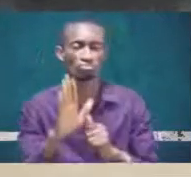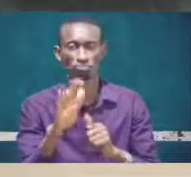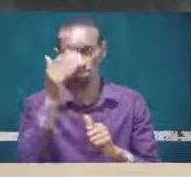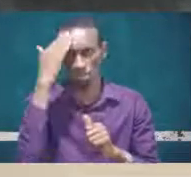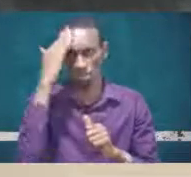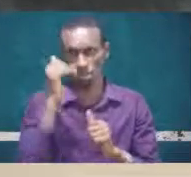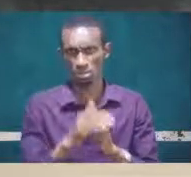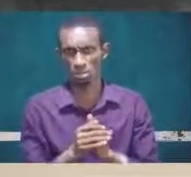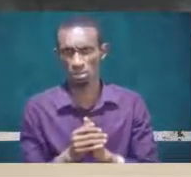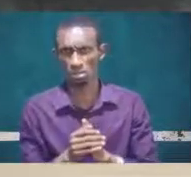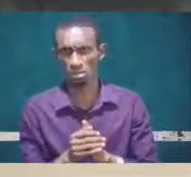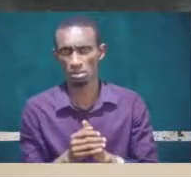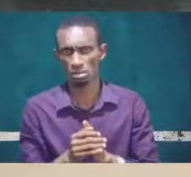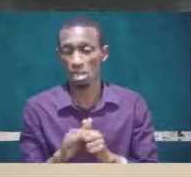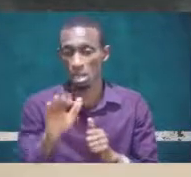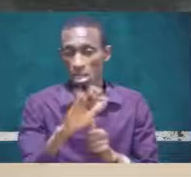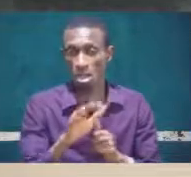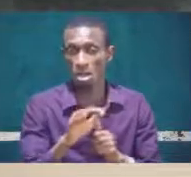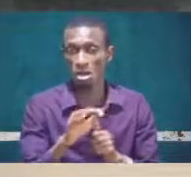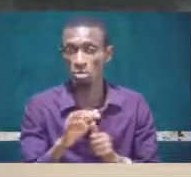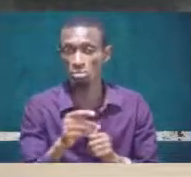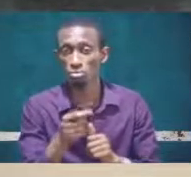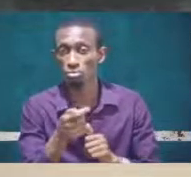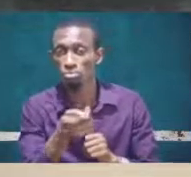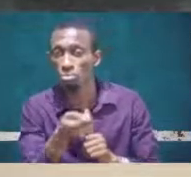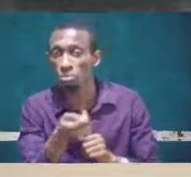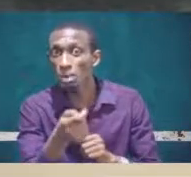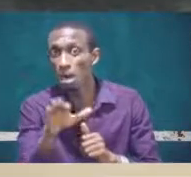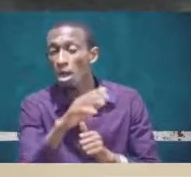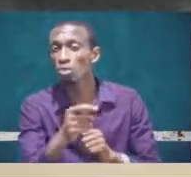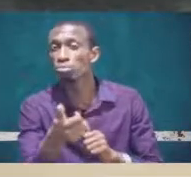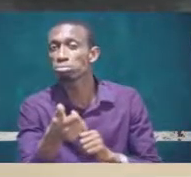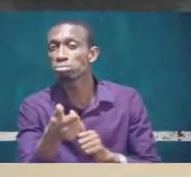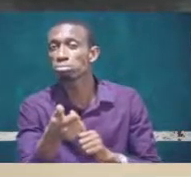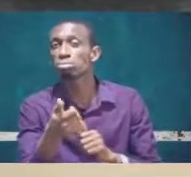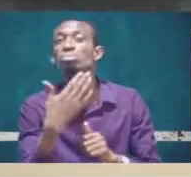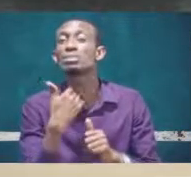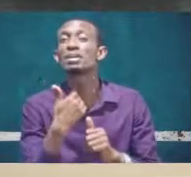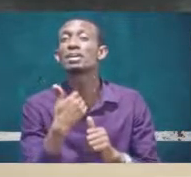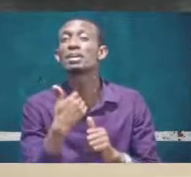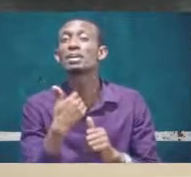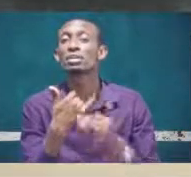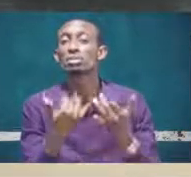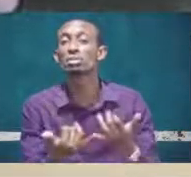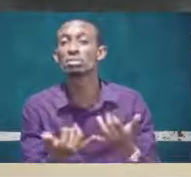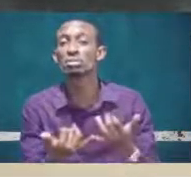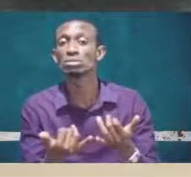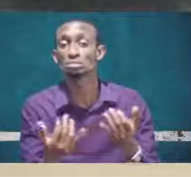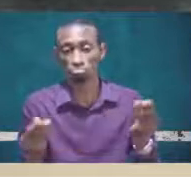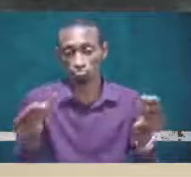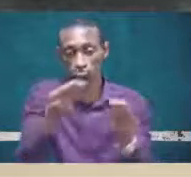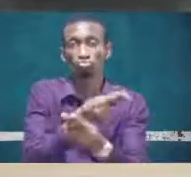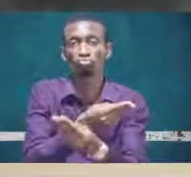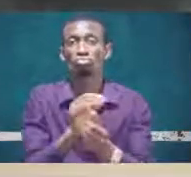it could be difficult to buy goods on credit because barter trade involved exchange of a good for another